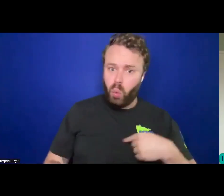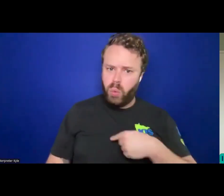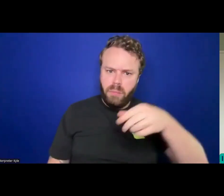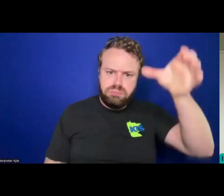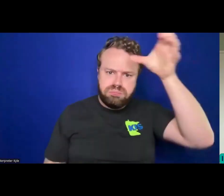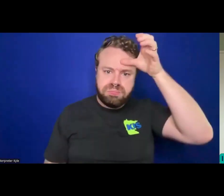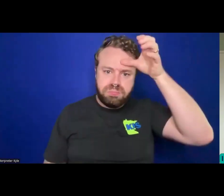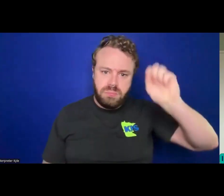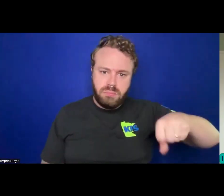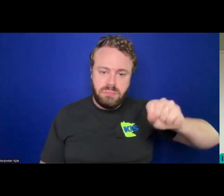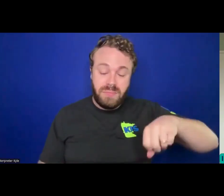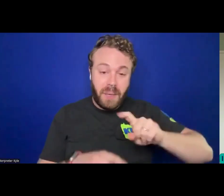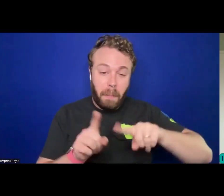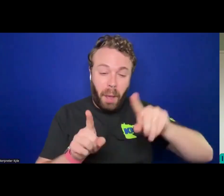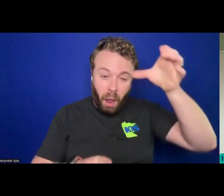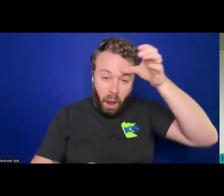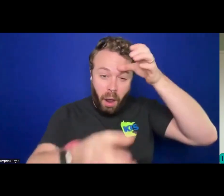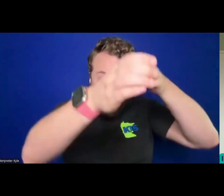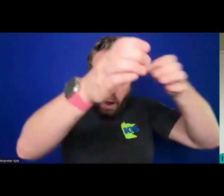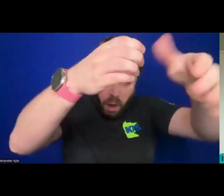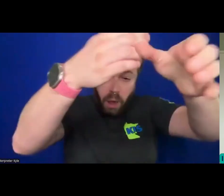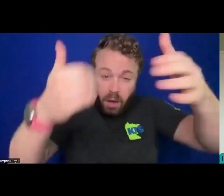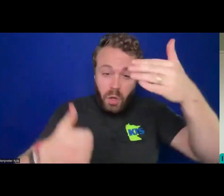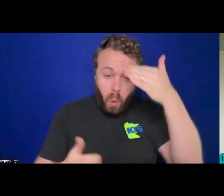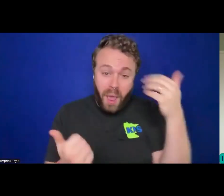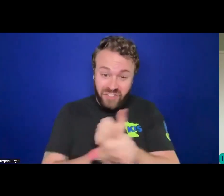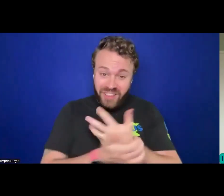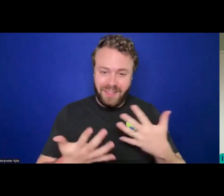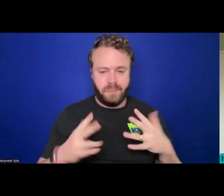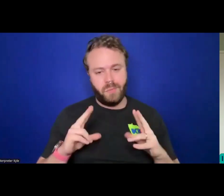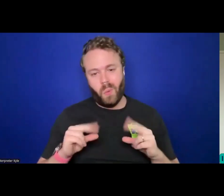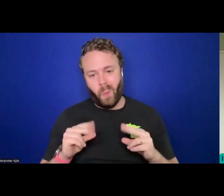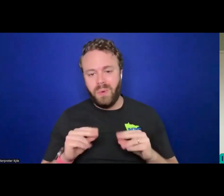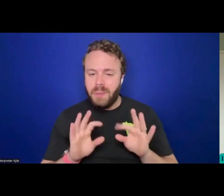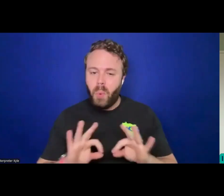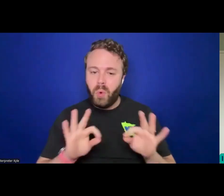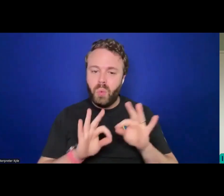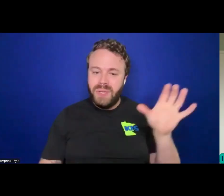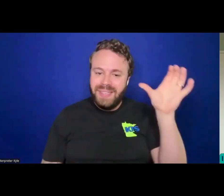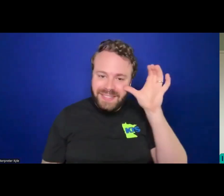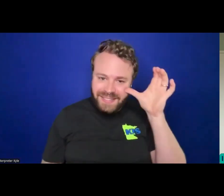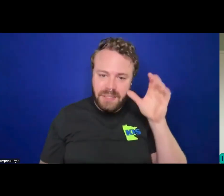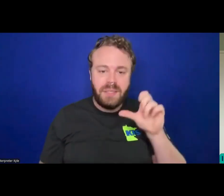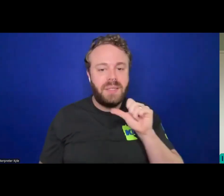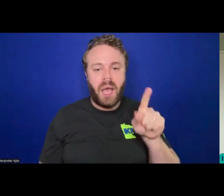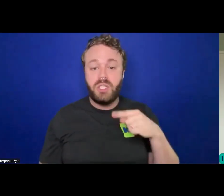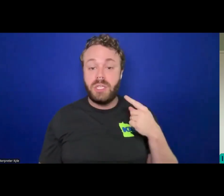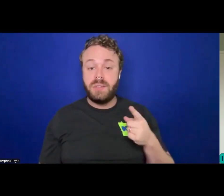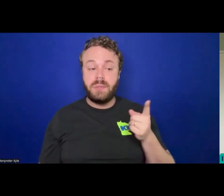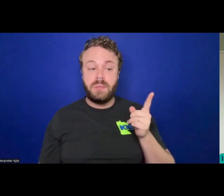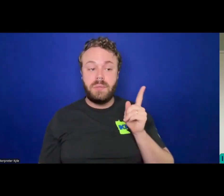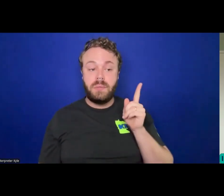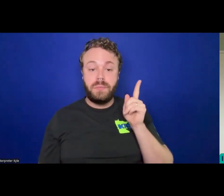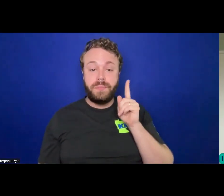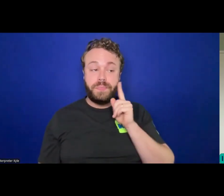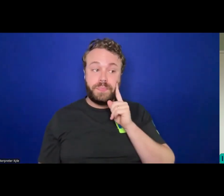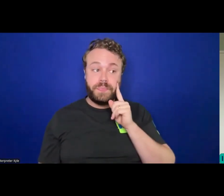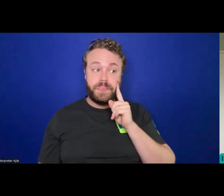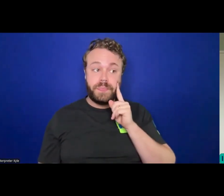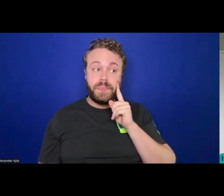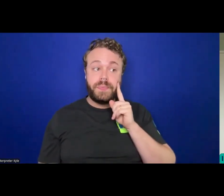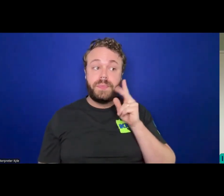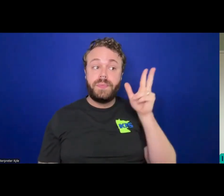not know everything. So listen instead of hear. Learn together with your audience, with your